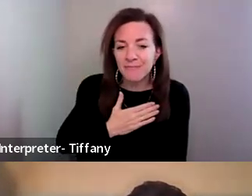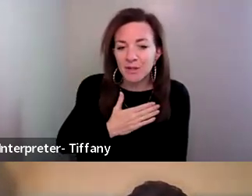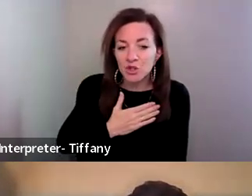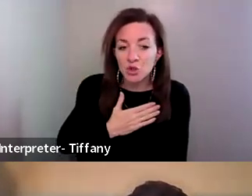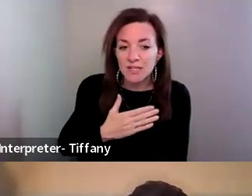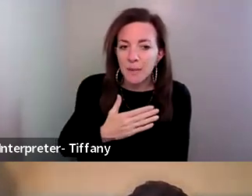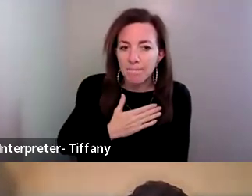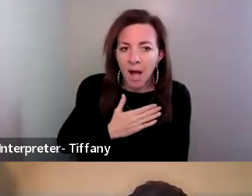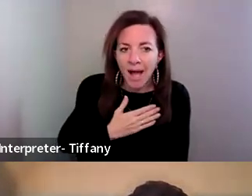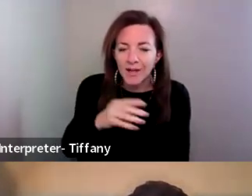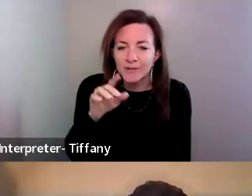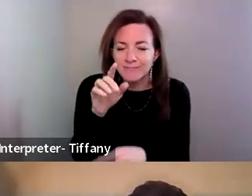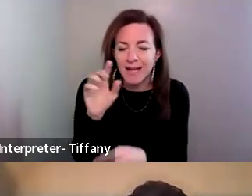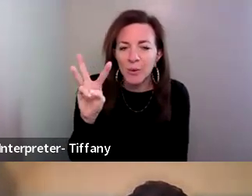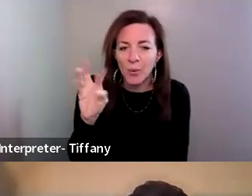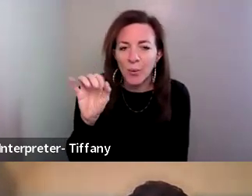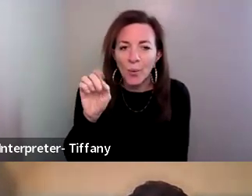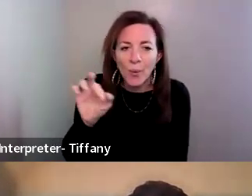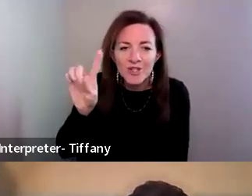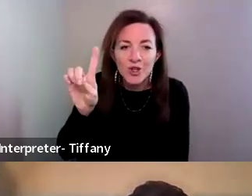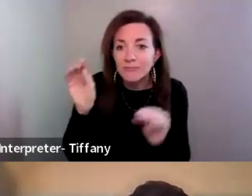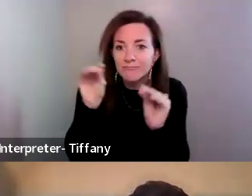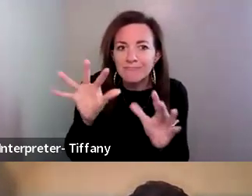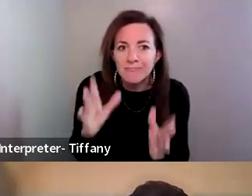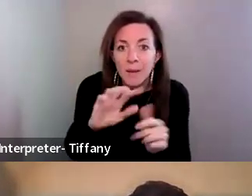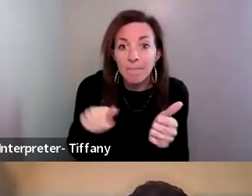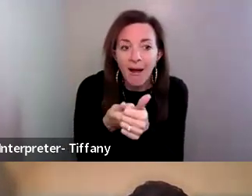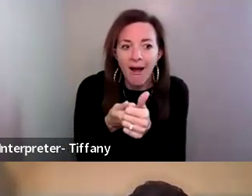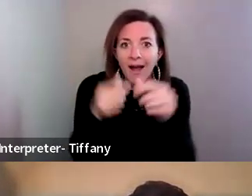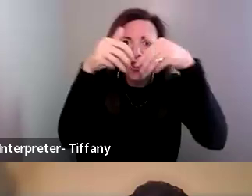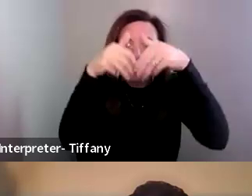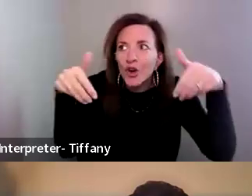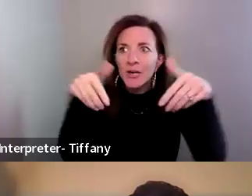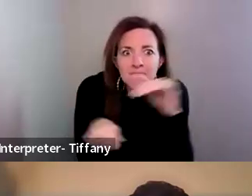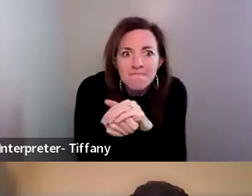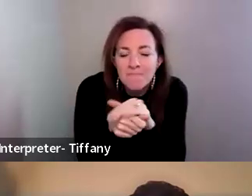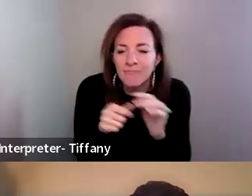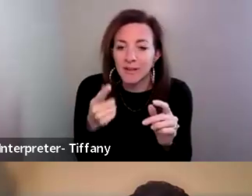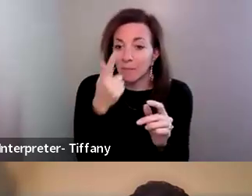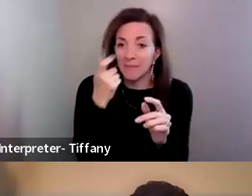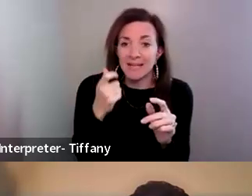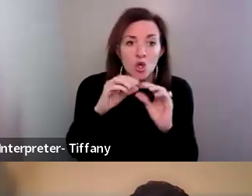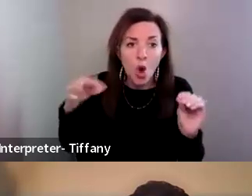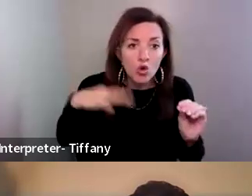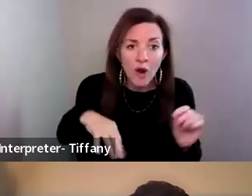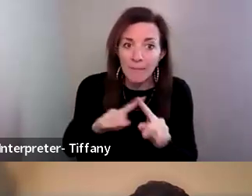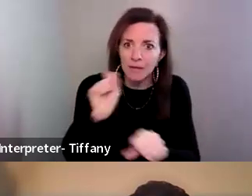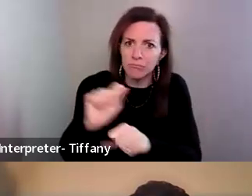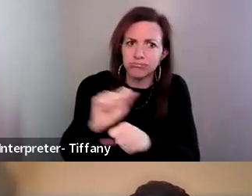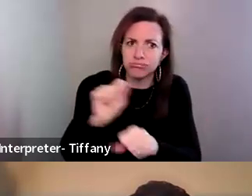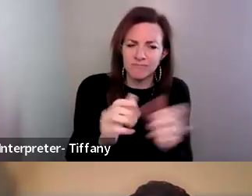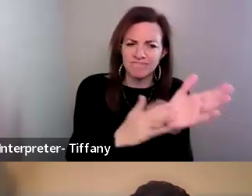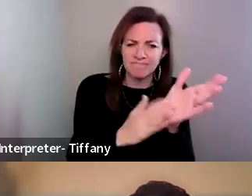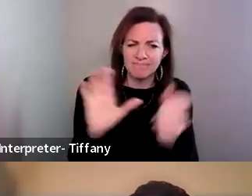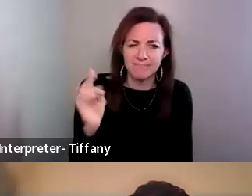you guys. She does everything and anything and gets very little credit for it. So I'd like to send a shout out to you, Christine. You're awesome. Thank you.